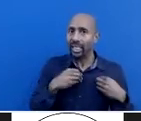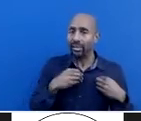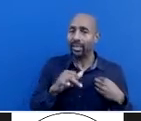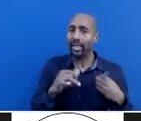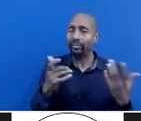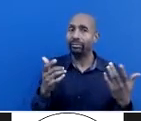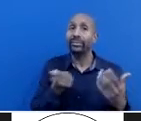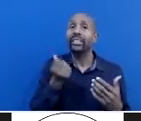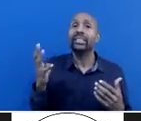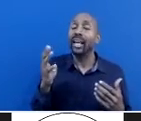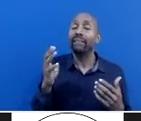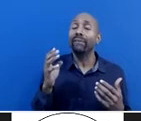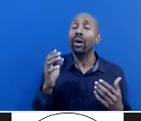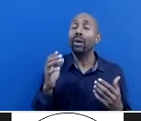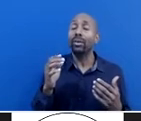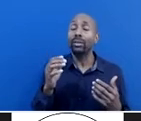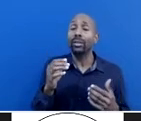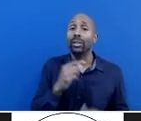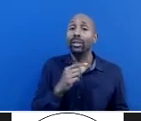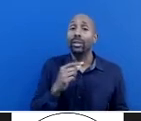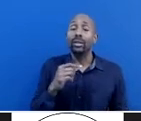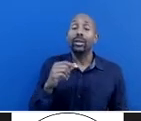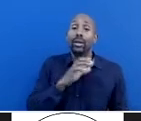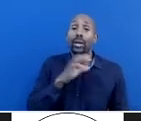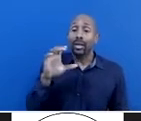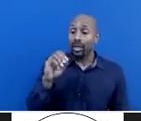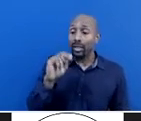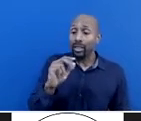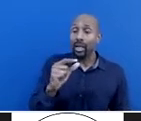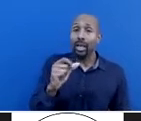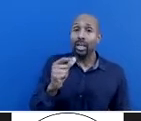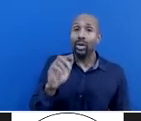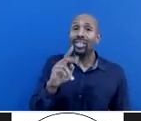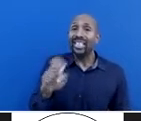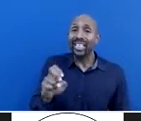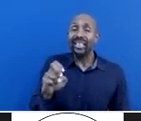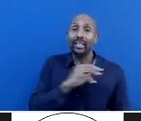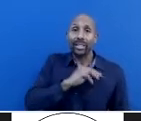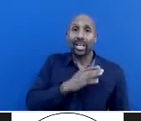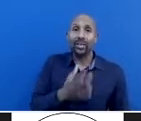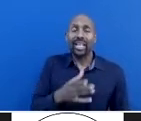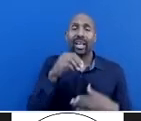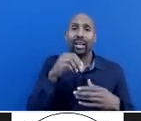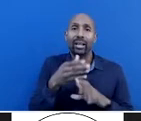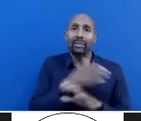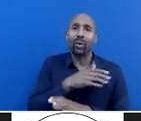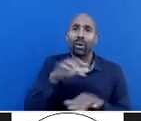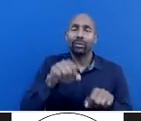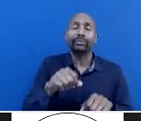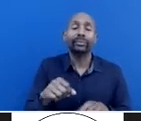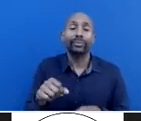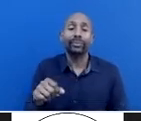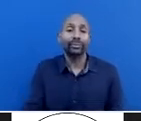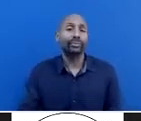1500s, and it becomes Congolese Christianity. For the ancestors of the Cape-colored population in South Africa,